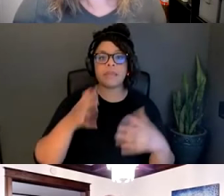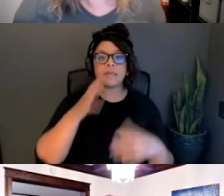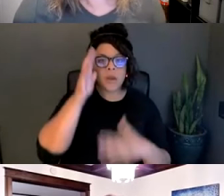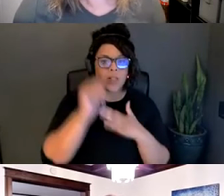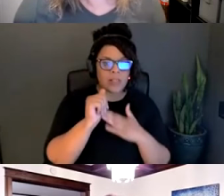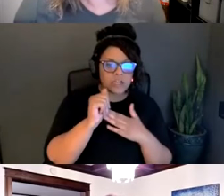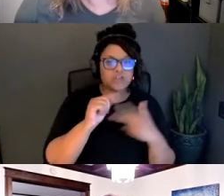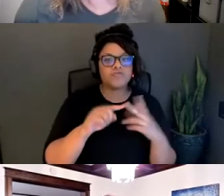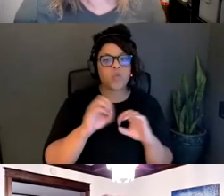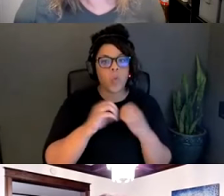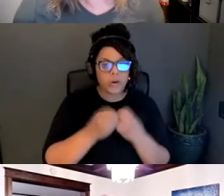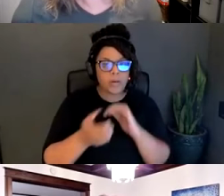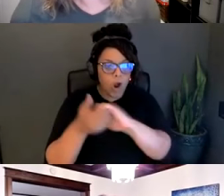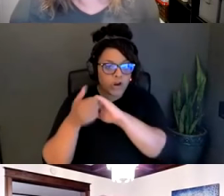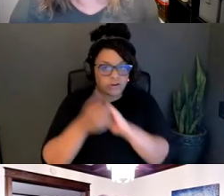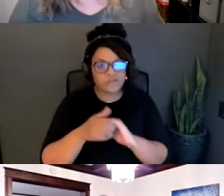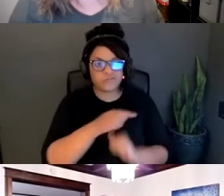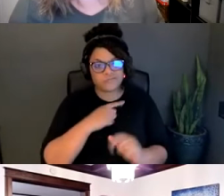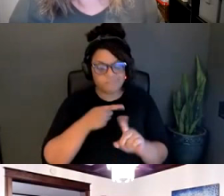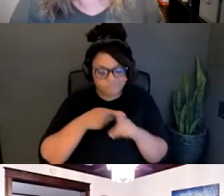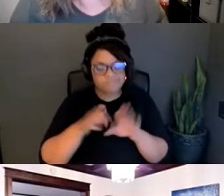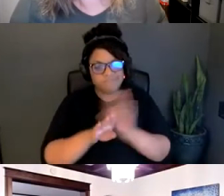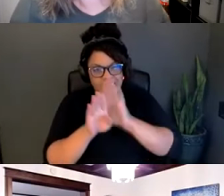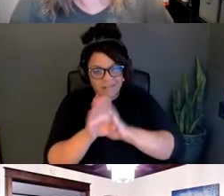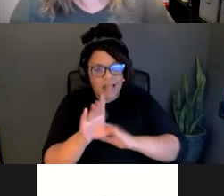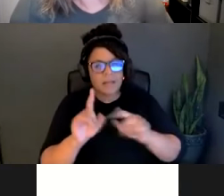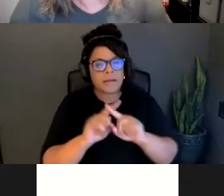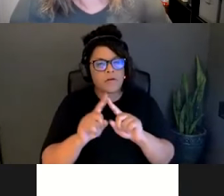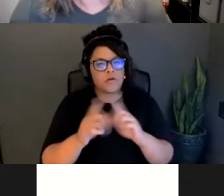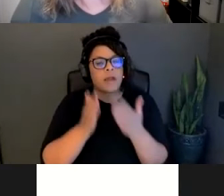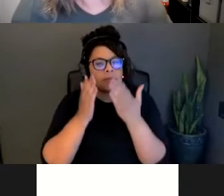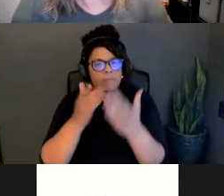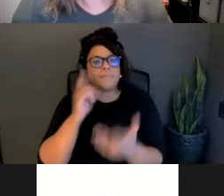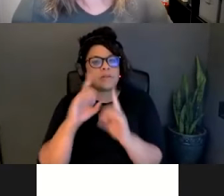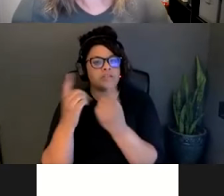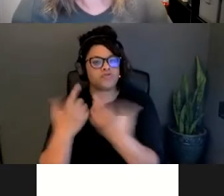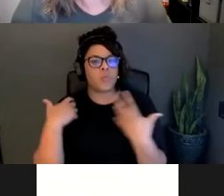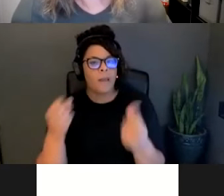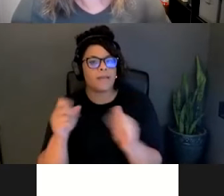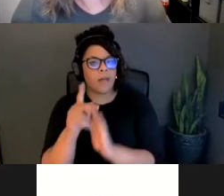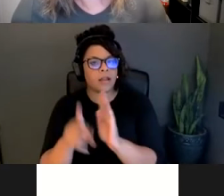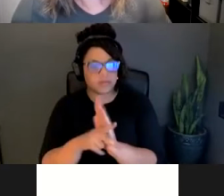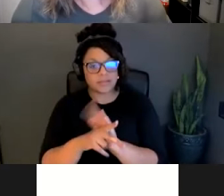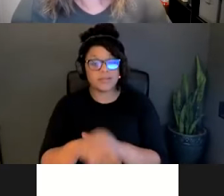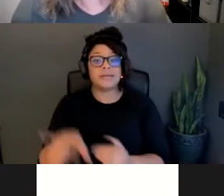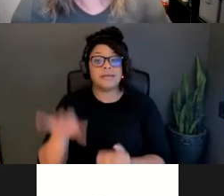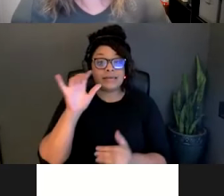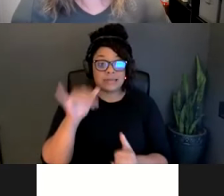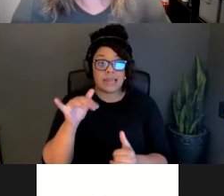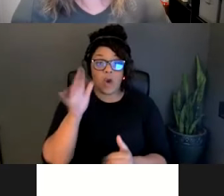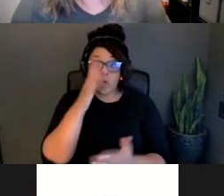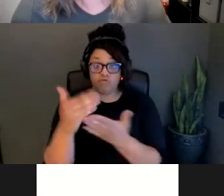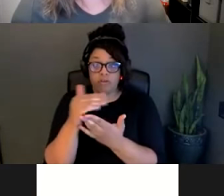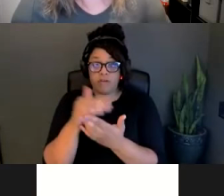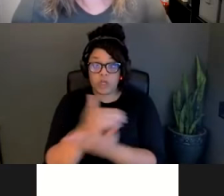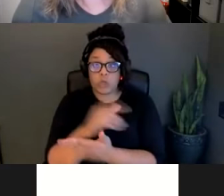and organizational partners developing some recommendations for the district's wellness policy. It is up for review in June, so it's a